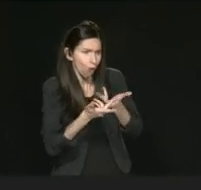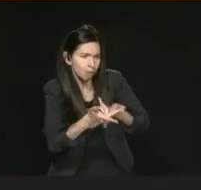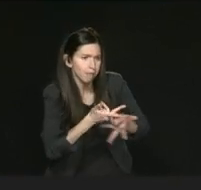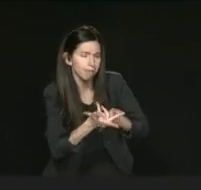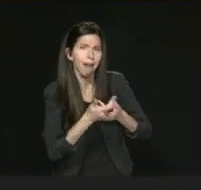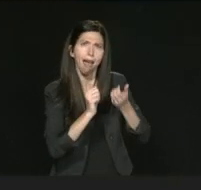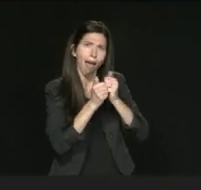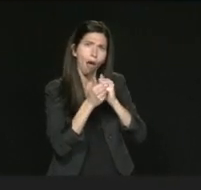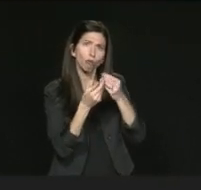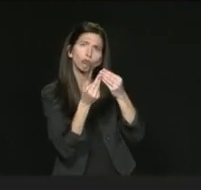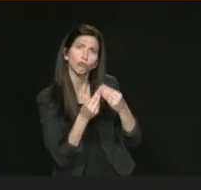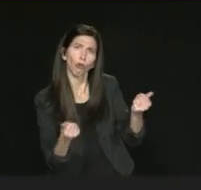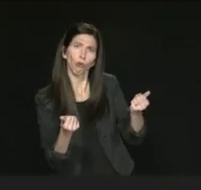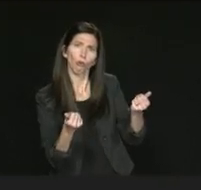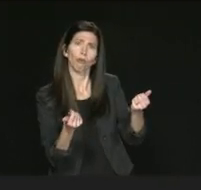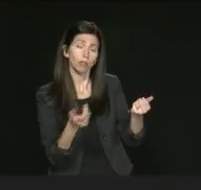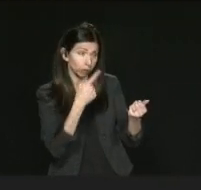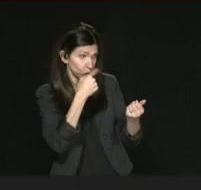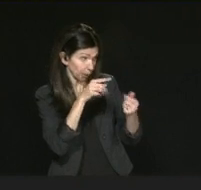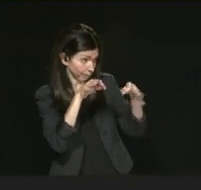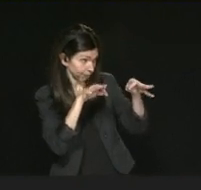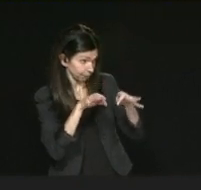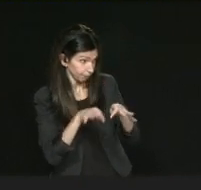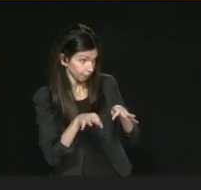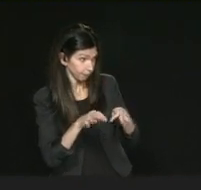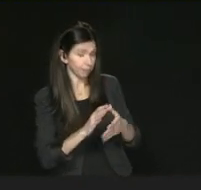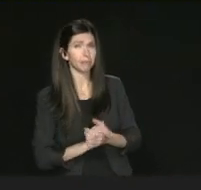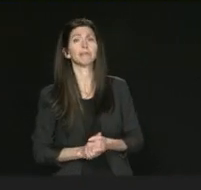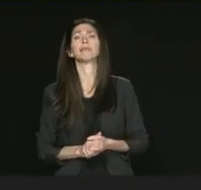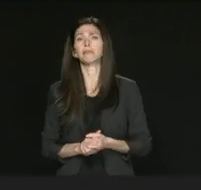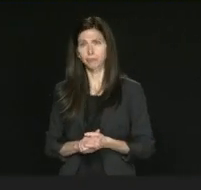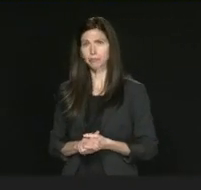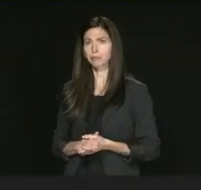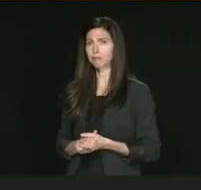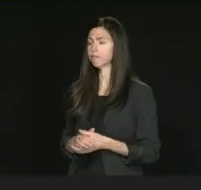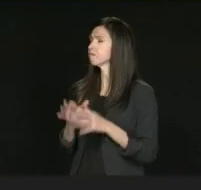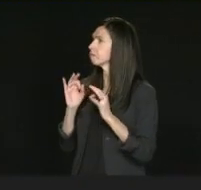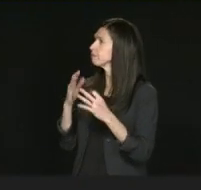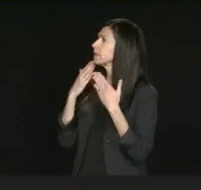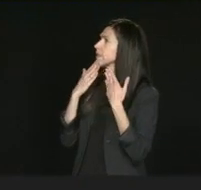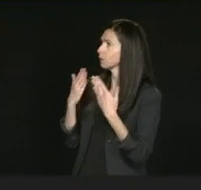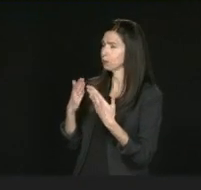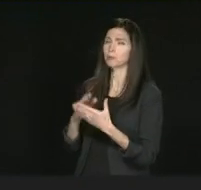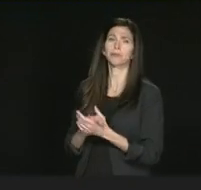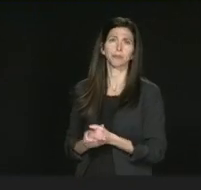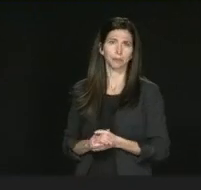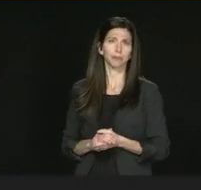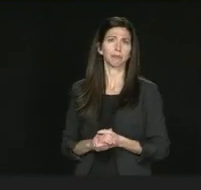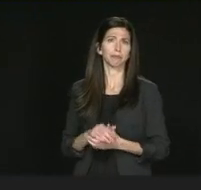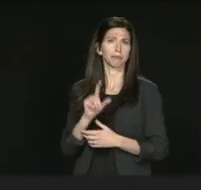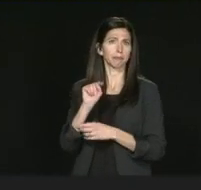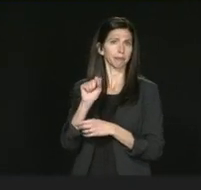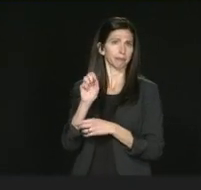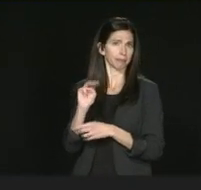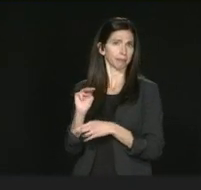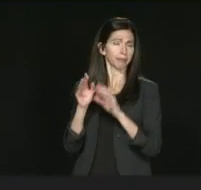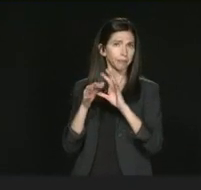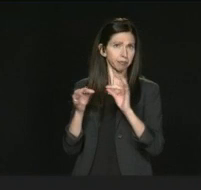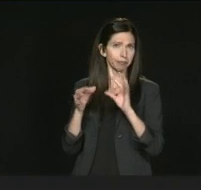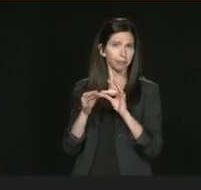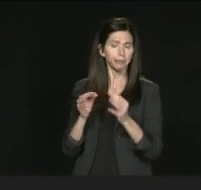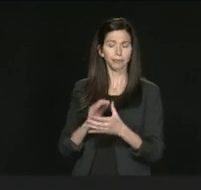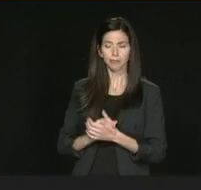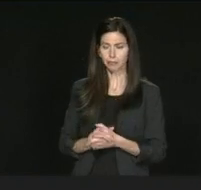Tam. Yes, thank you for the question. And it is an area of concern because it is in a